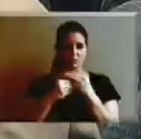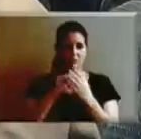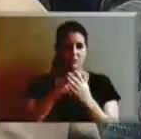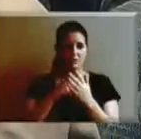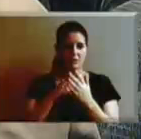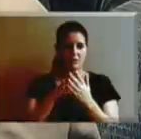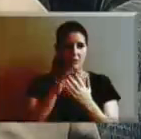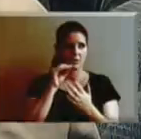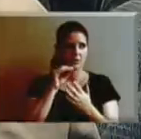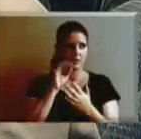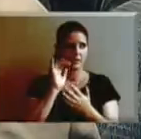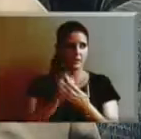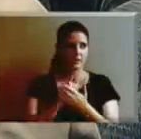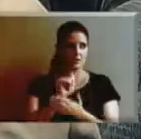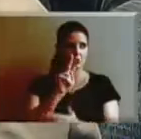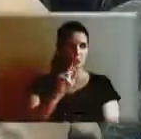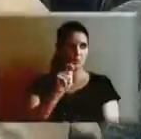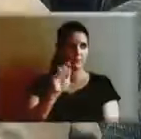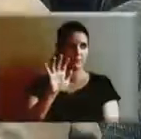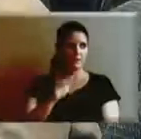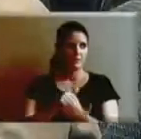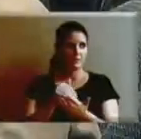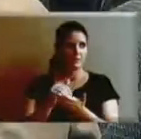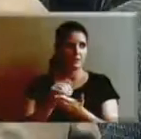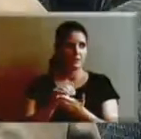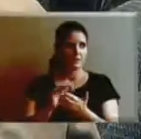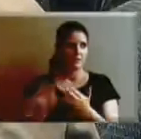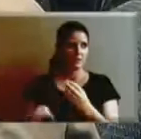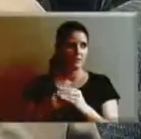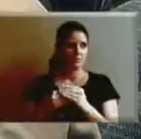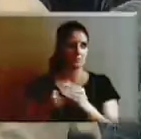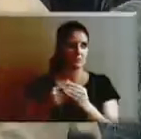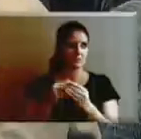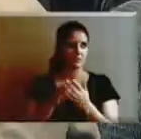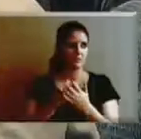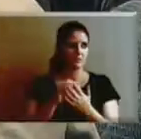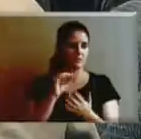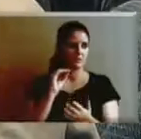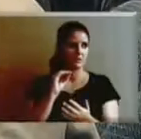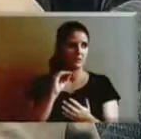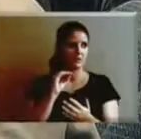$2.5 million in addition. This budget, when we